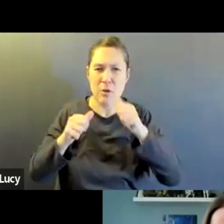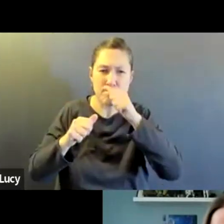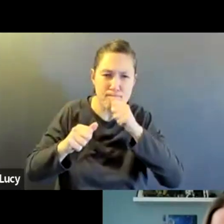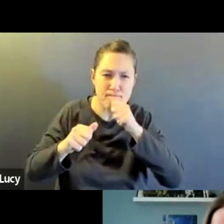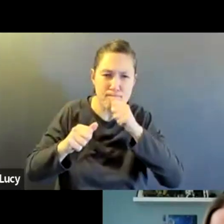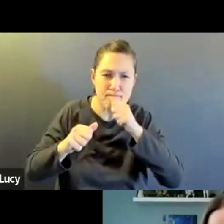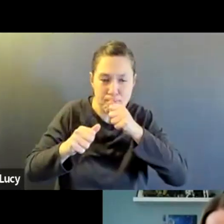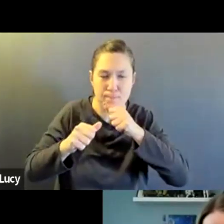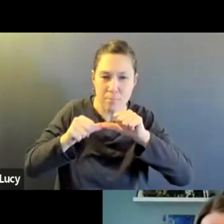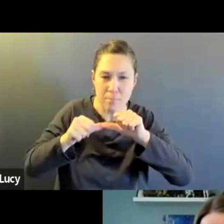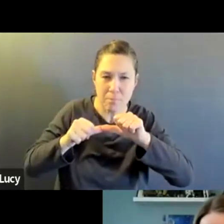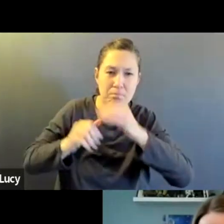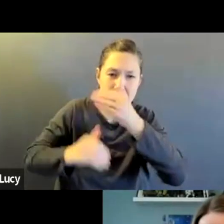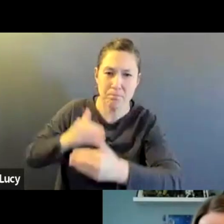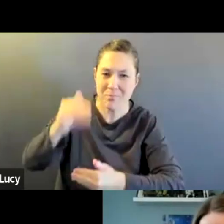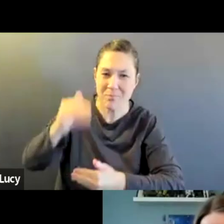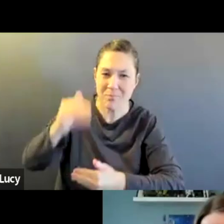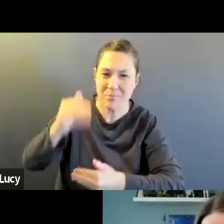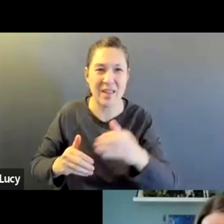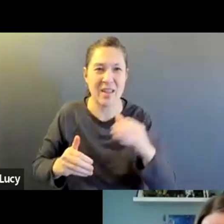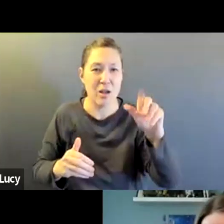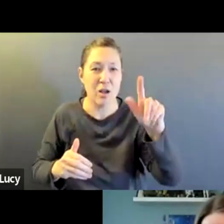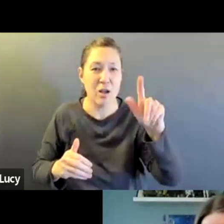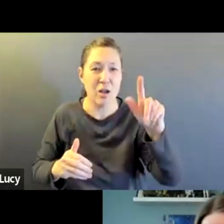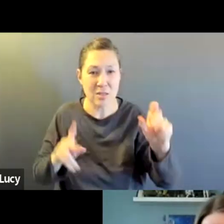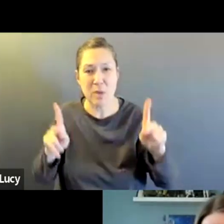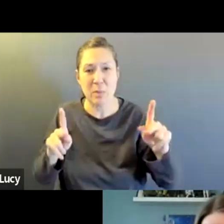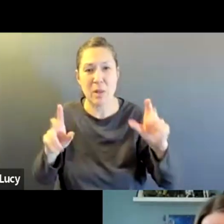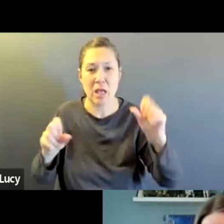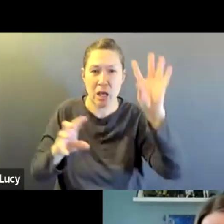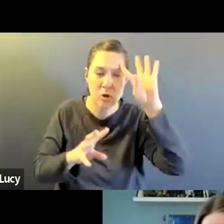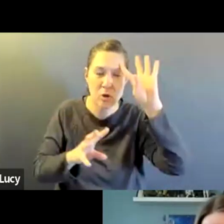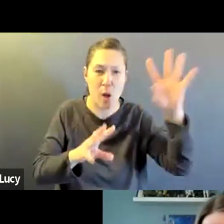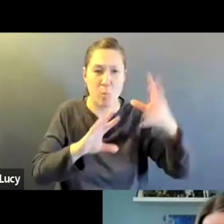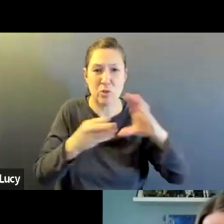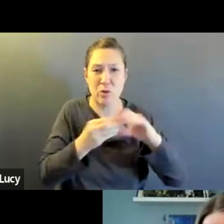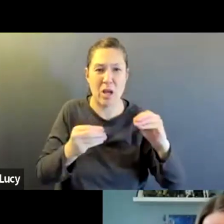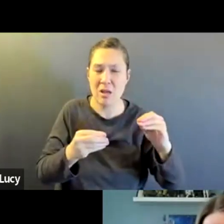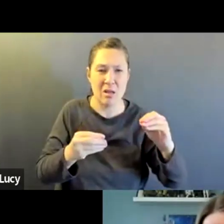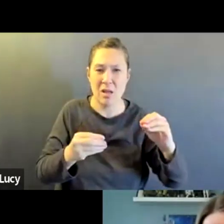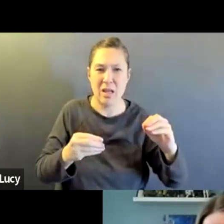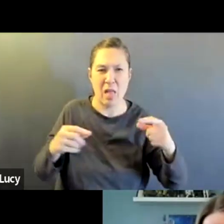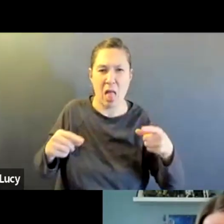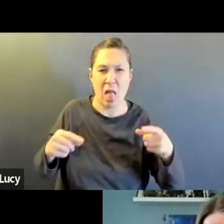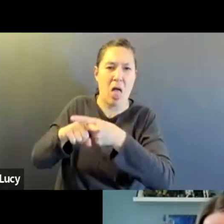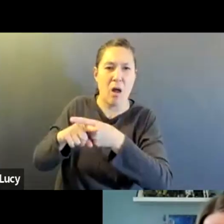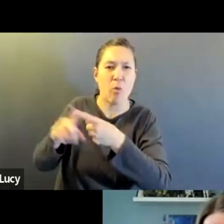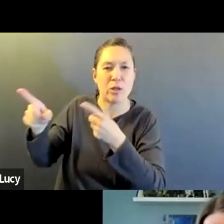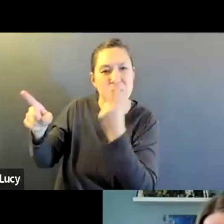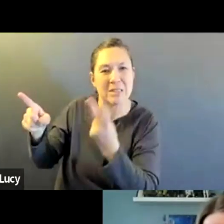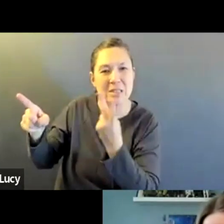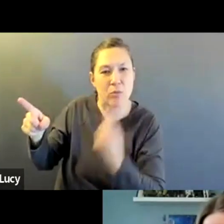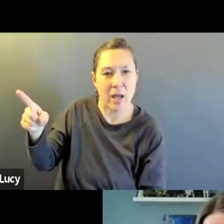the people who can craft the story, which is the alternative to what we're living in right now. And it's not enough to be